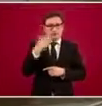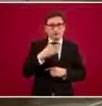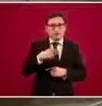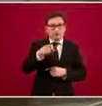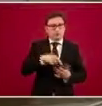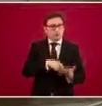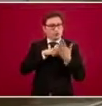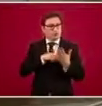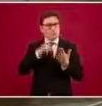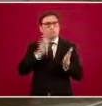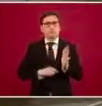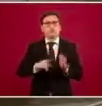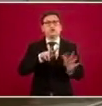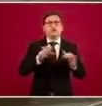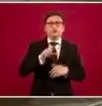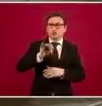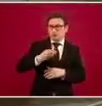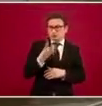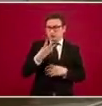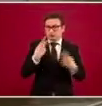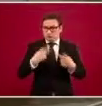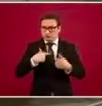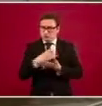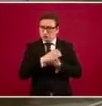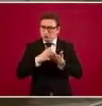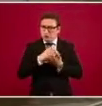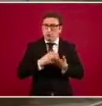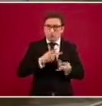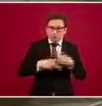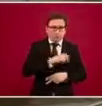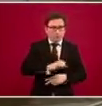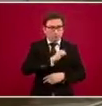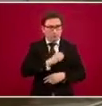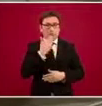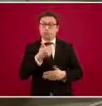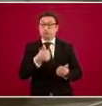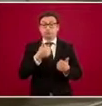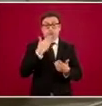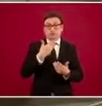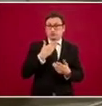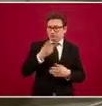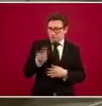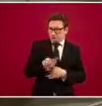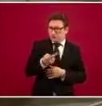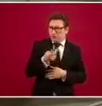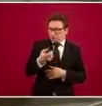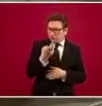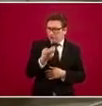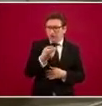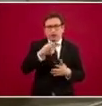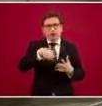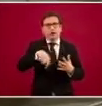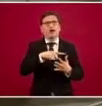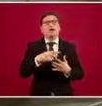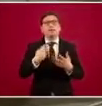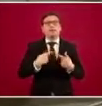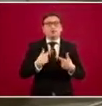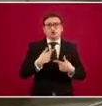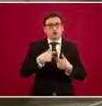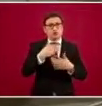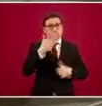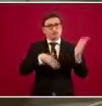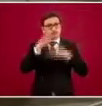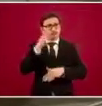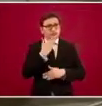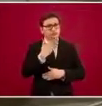So we have a universe of 1,800 recovered patients, which is really good. So out of